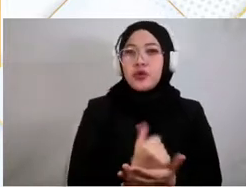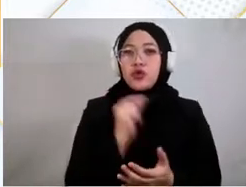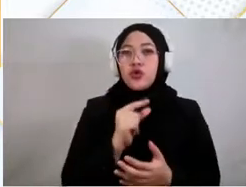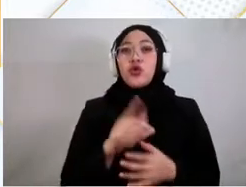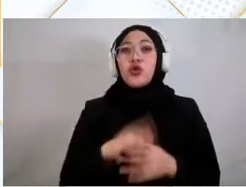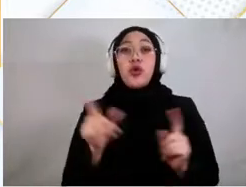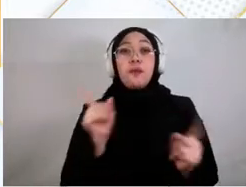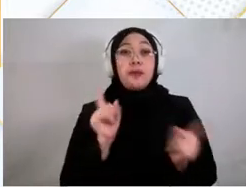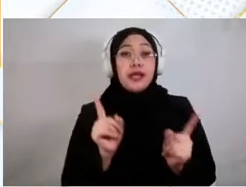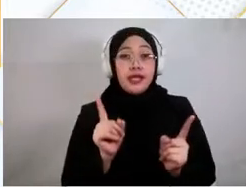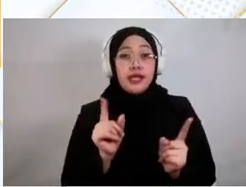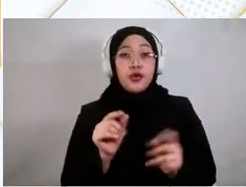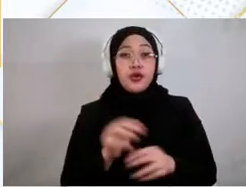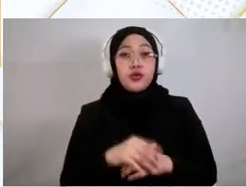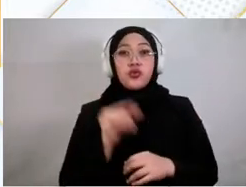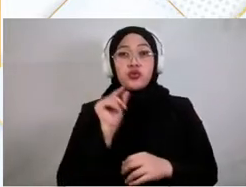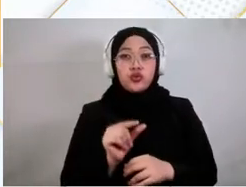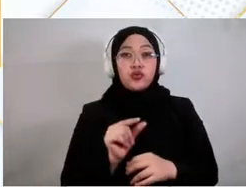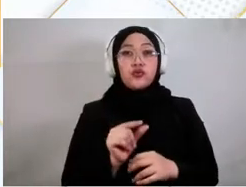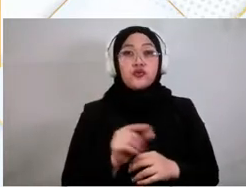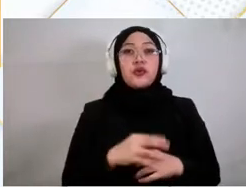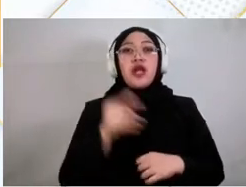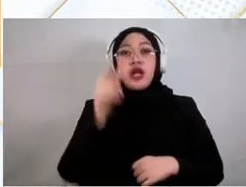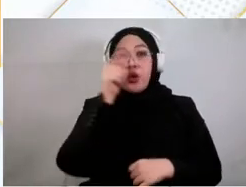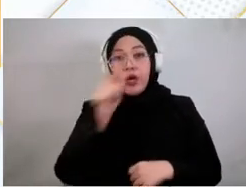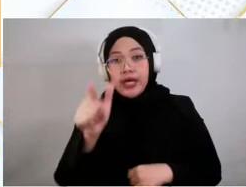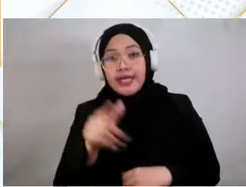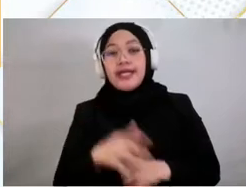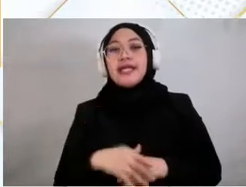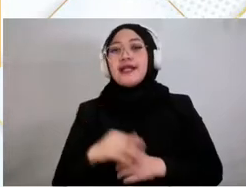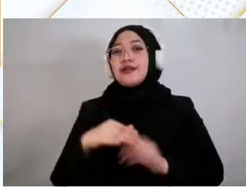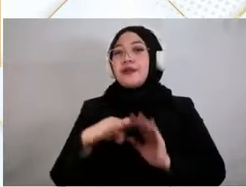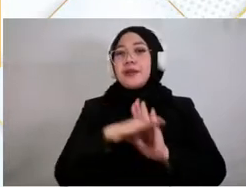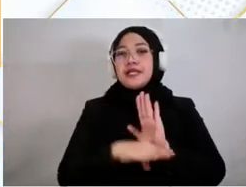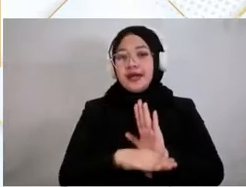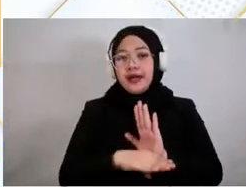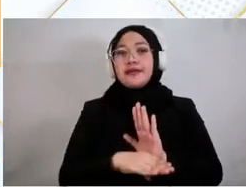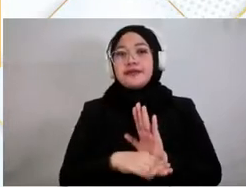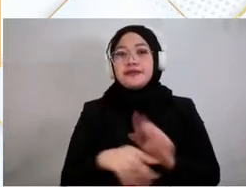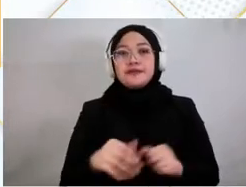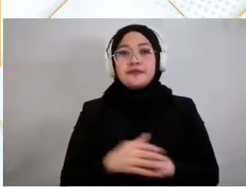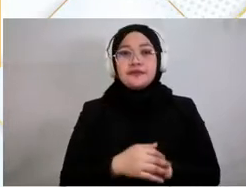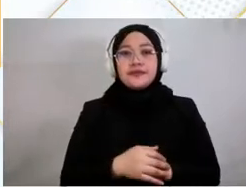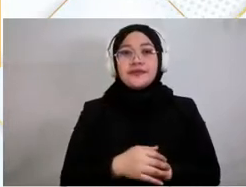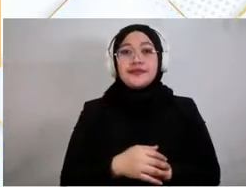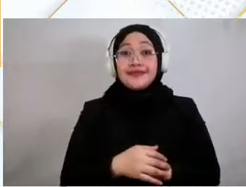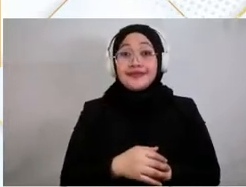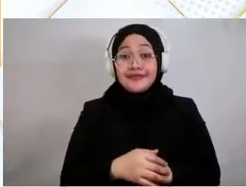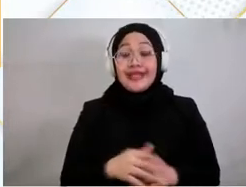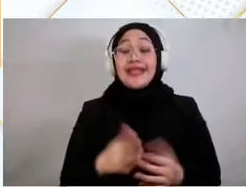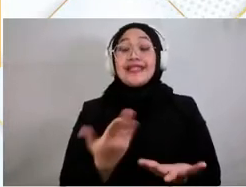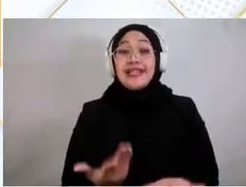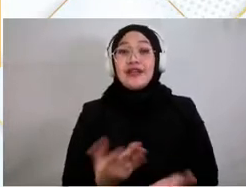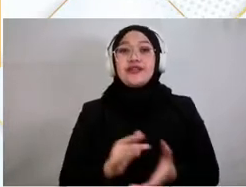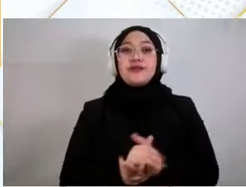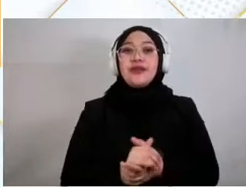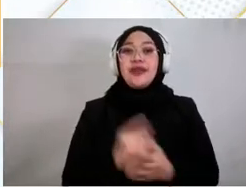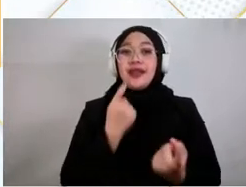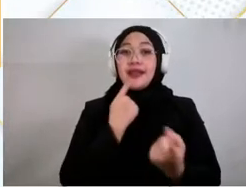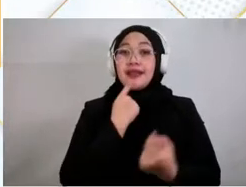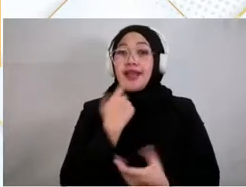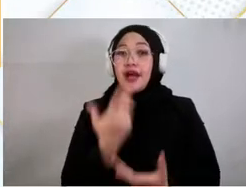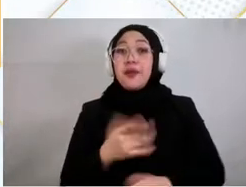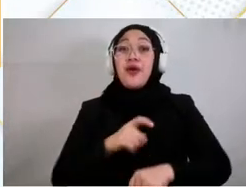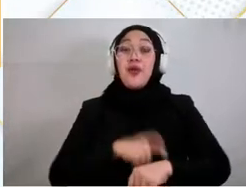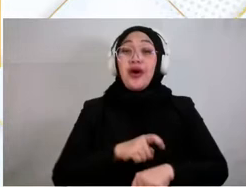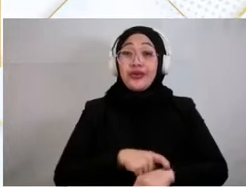in our foreign and also defense policy. Last but not least, because again this is about time